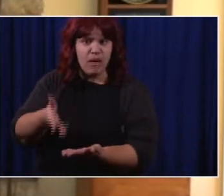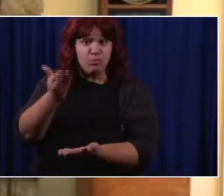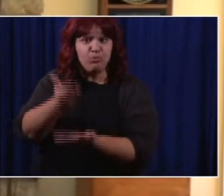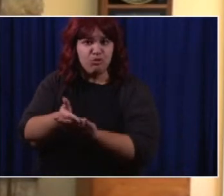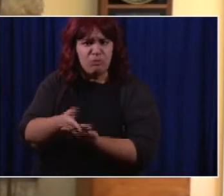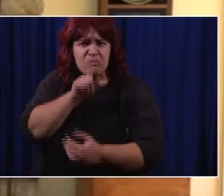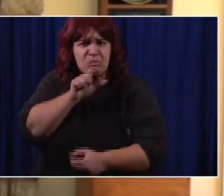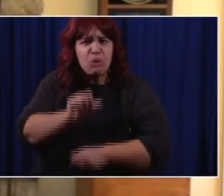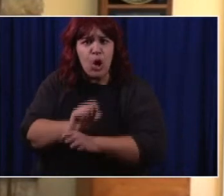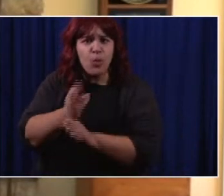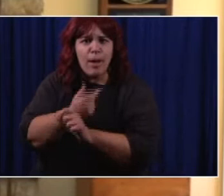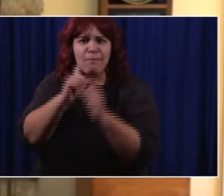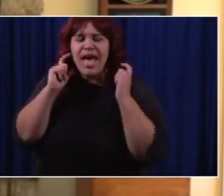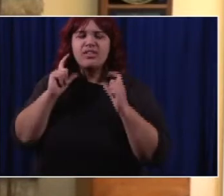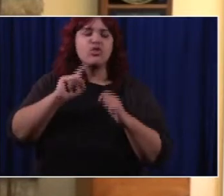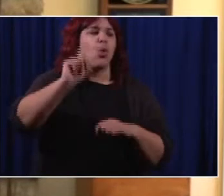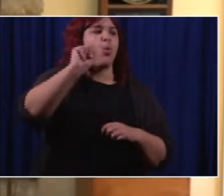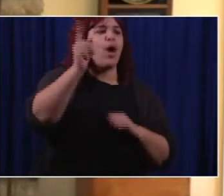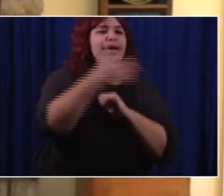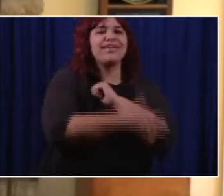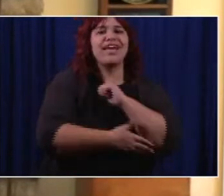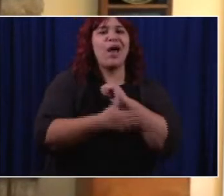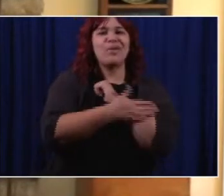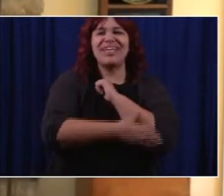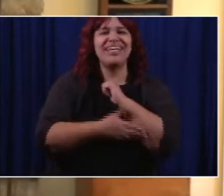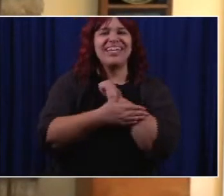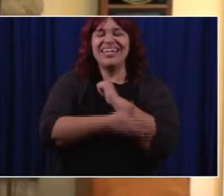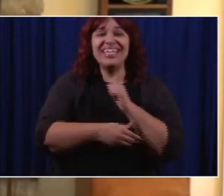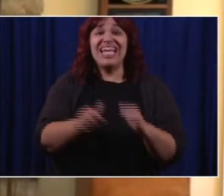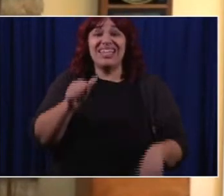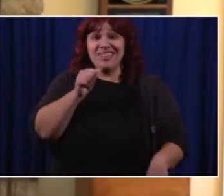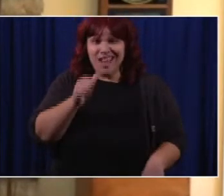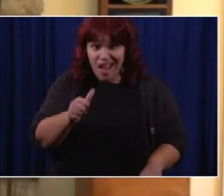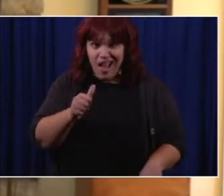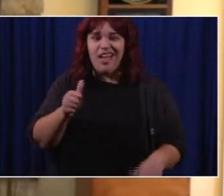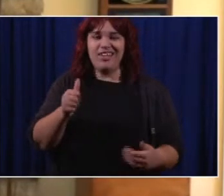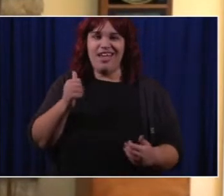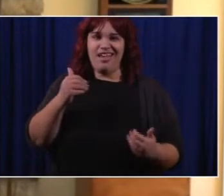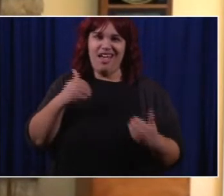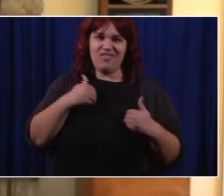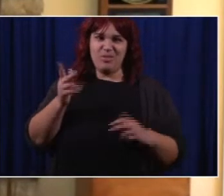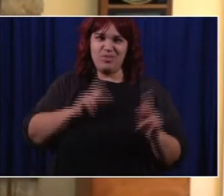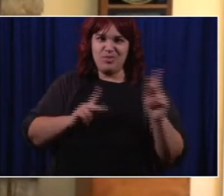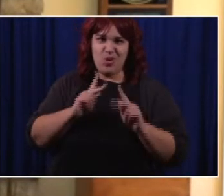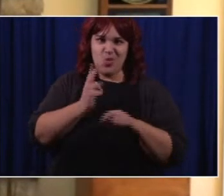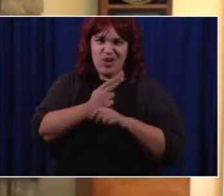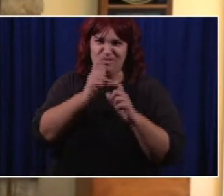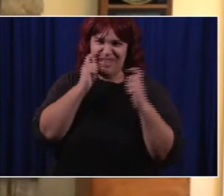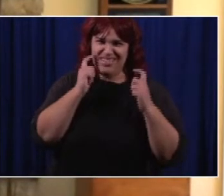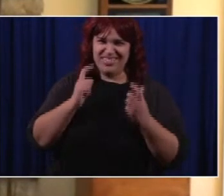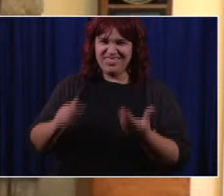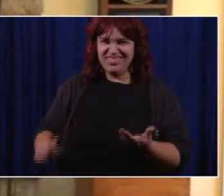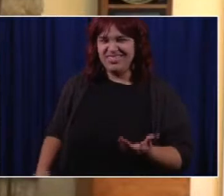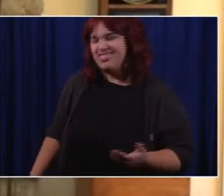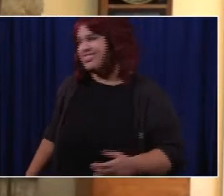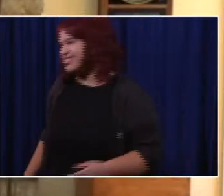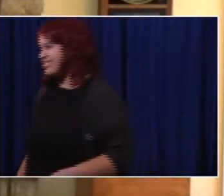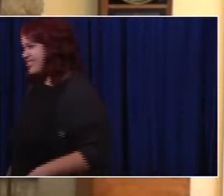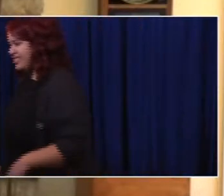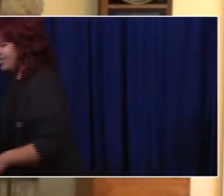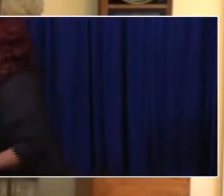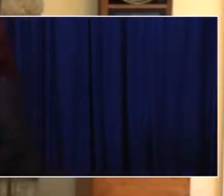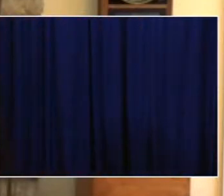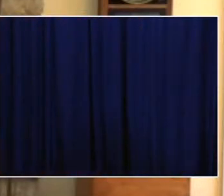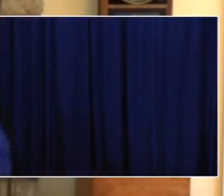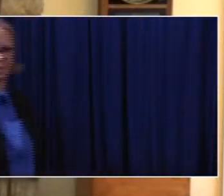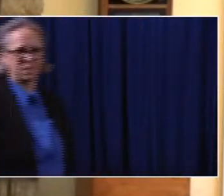now? Well, not everybody's at 95. It's a big state. It's a diverse state.